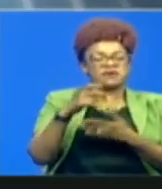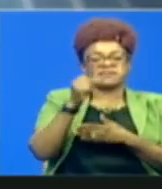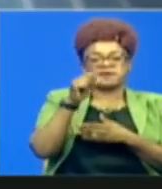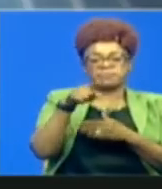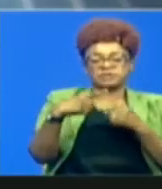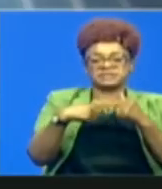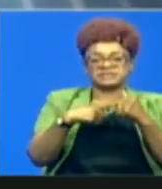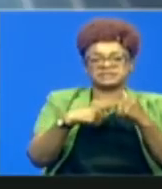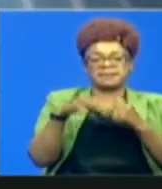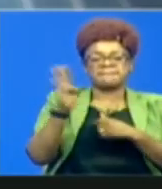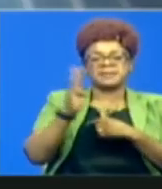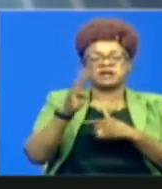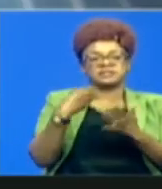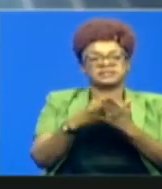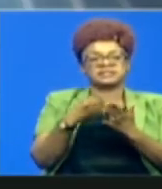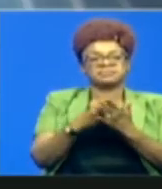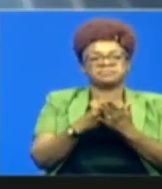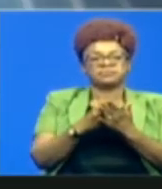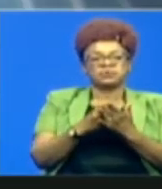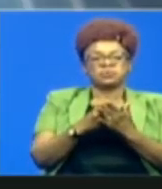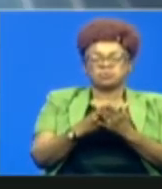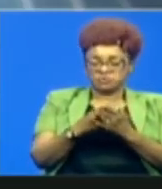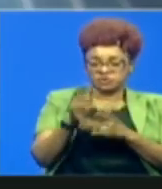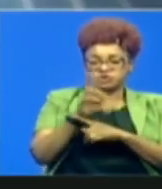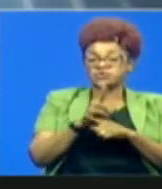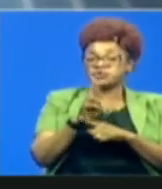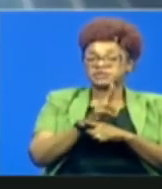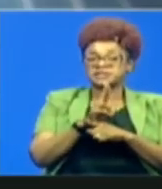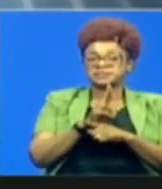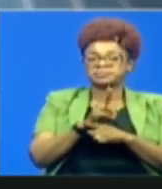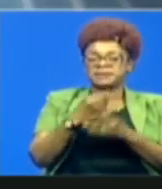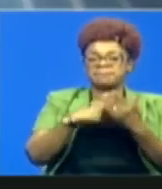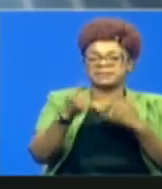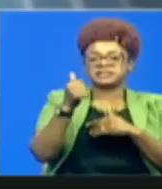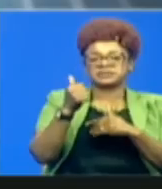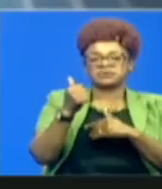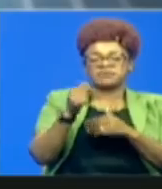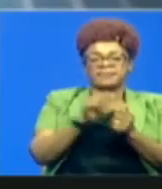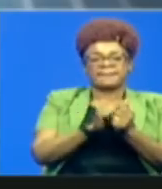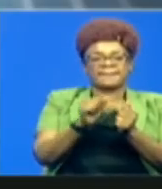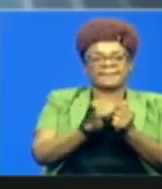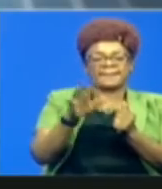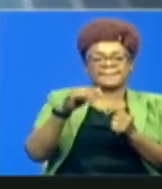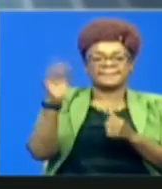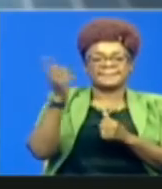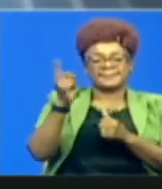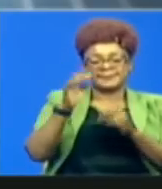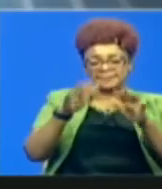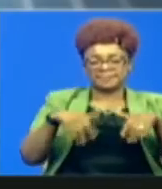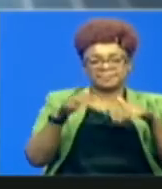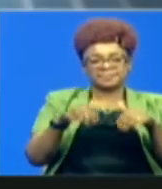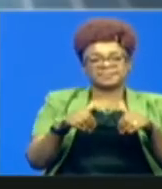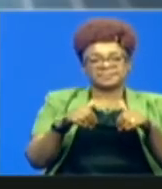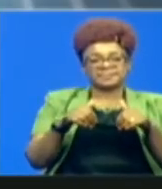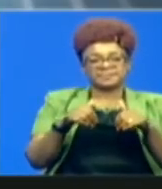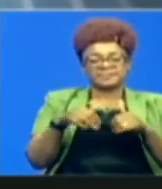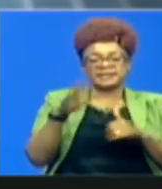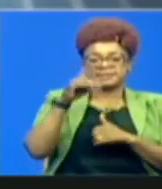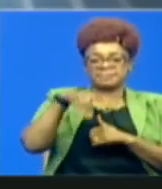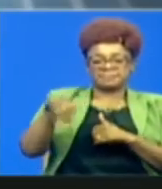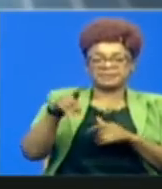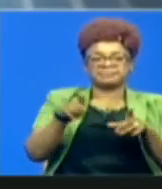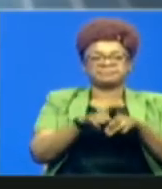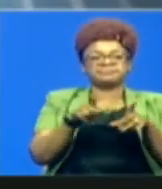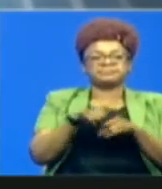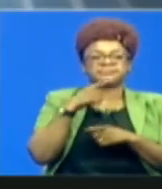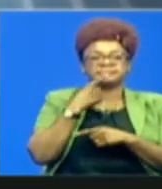billion shillings was irregularly incurred in the purchase of white maize by the Ministry of Agriculture. The DPP also